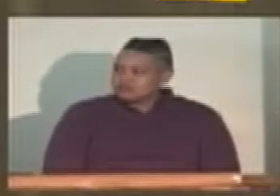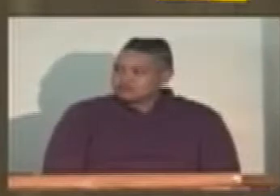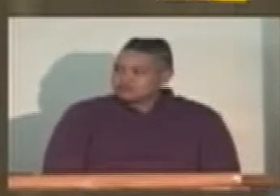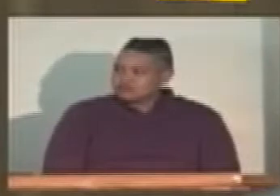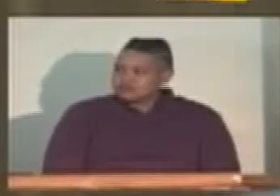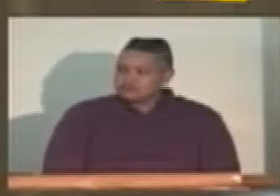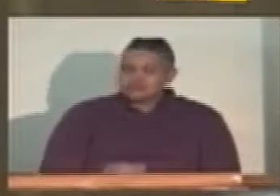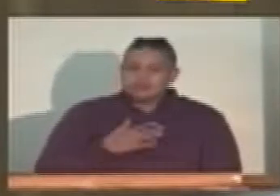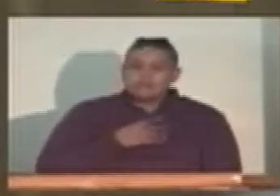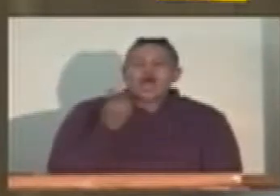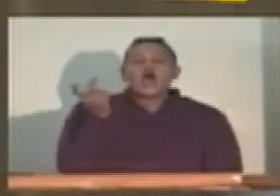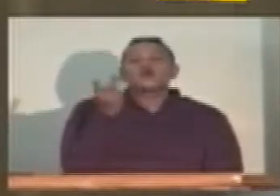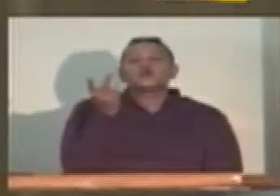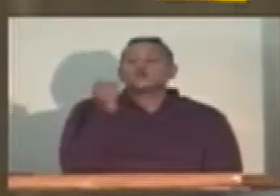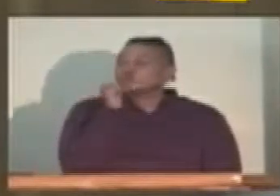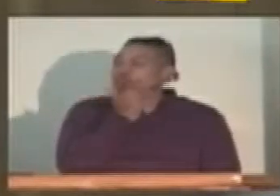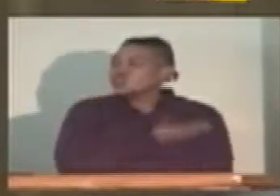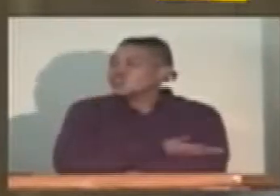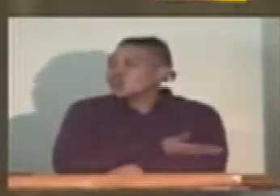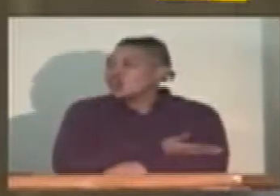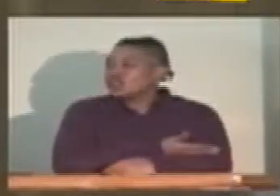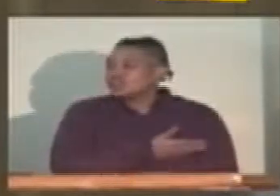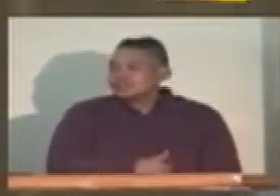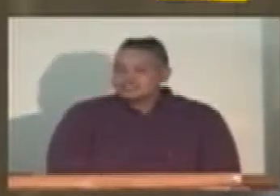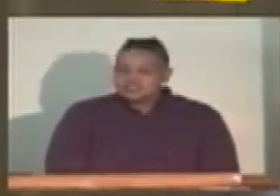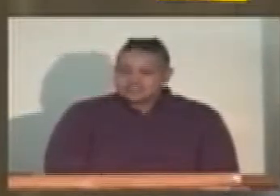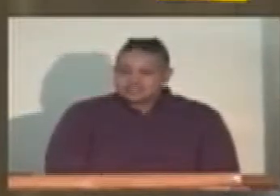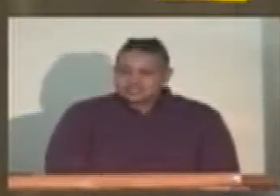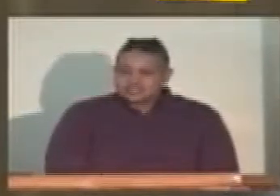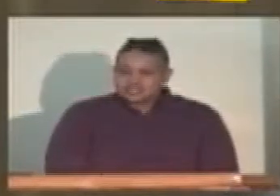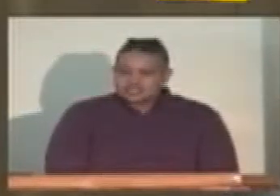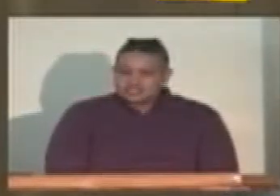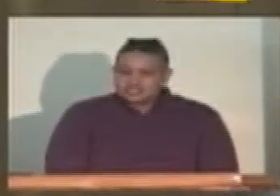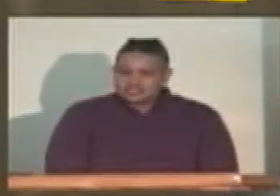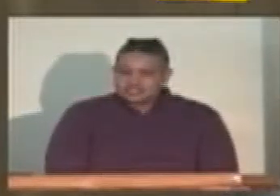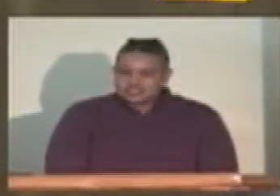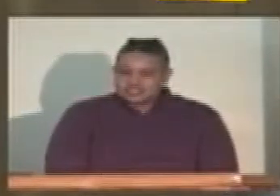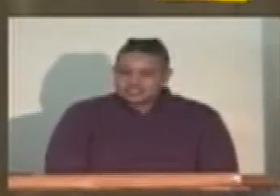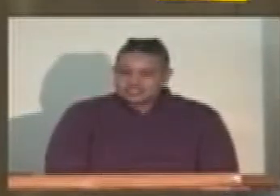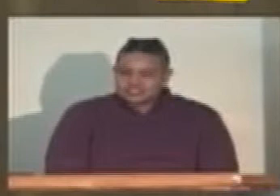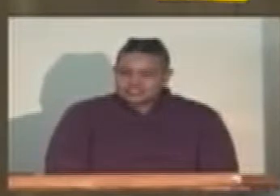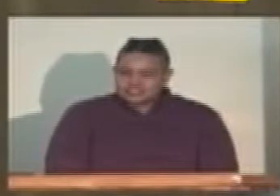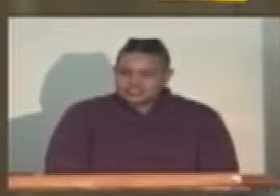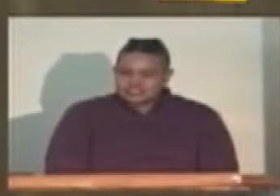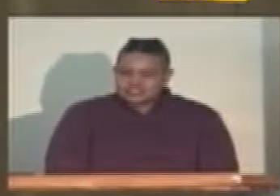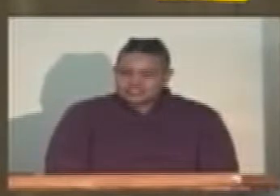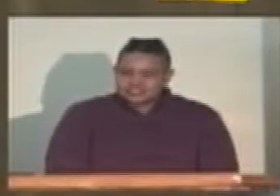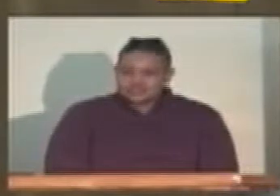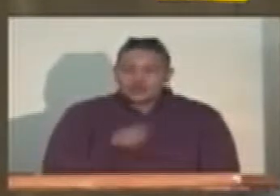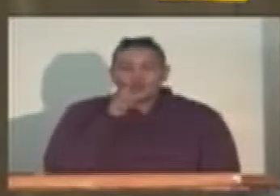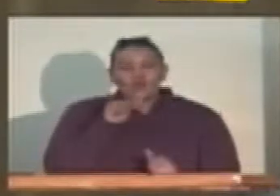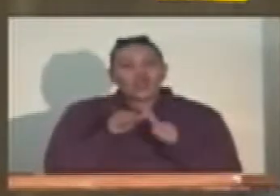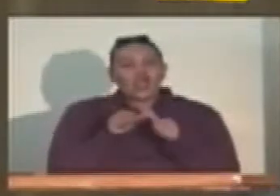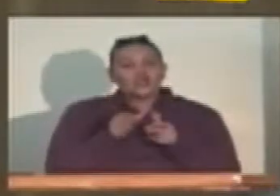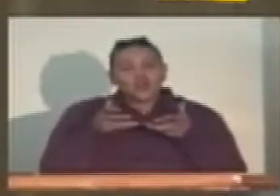My two daughters, Mr. Speaker, who continues to be present.